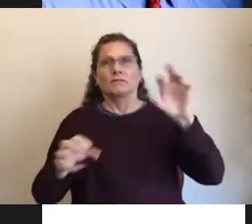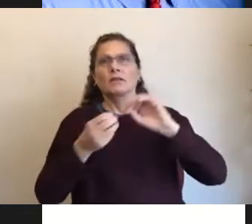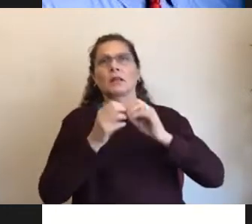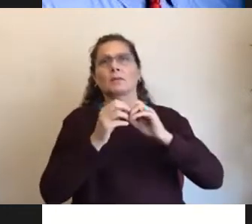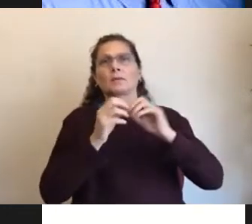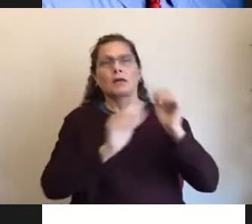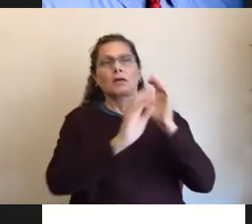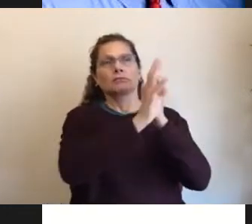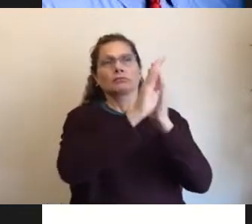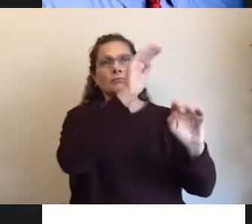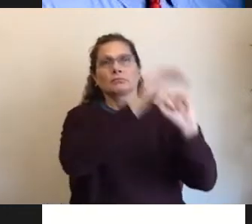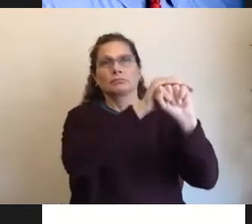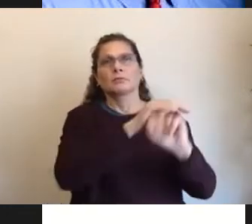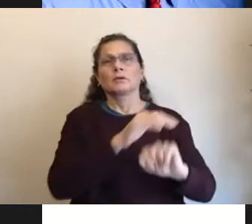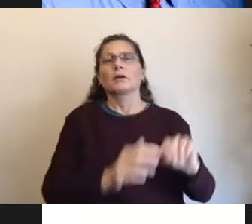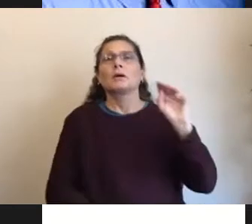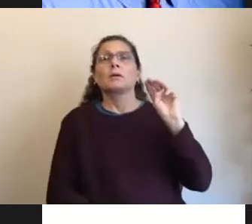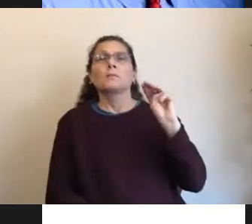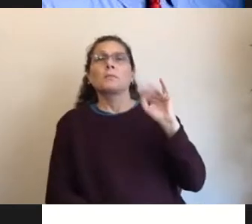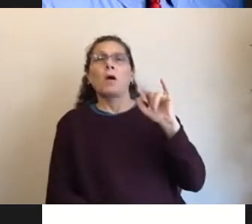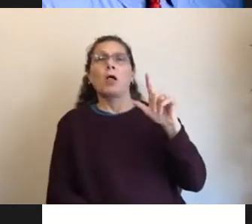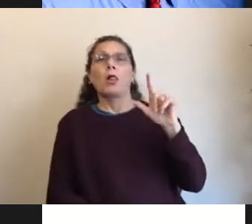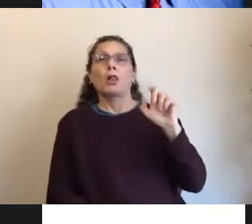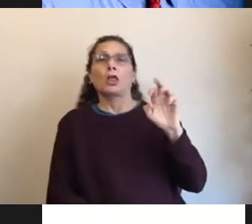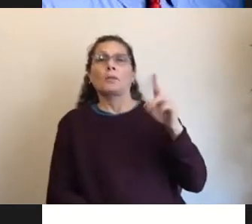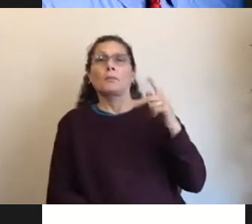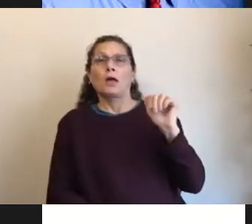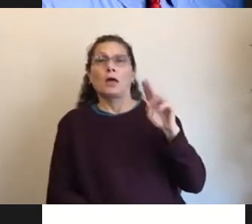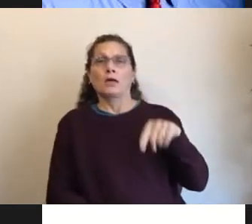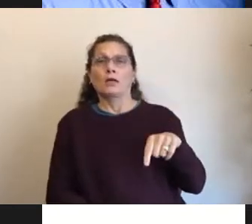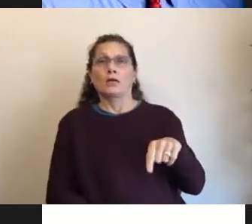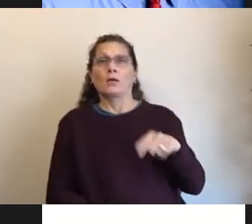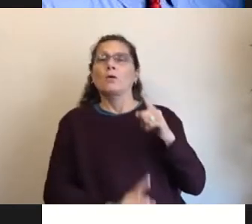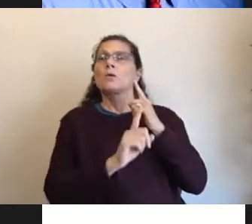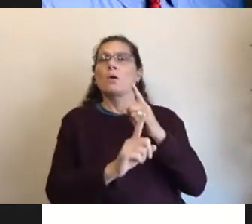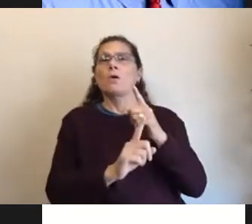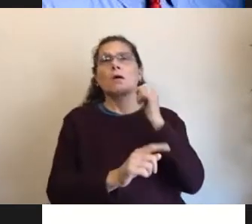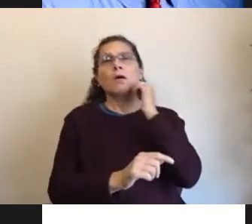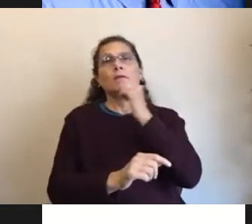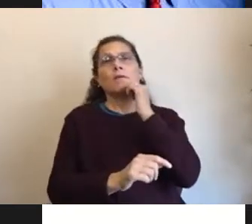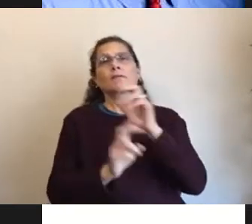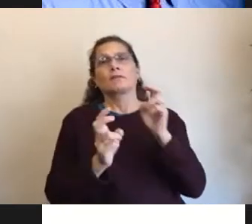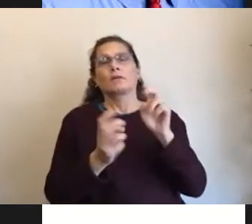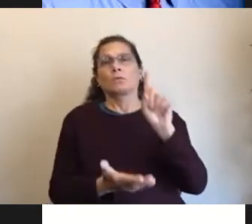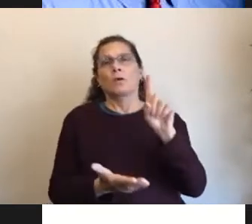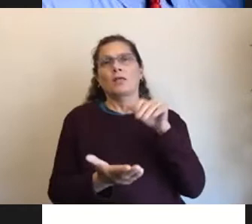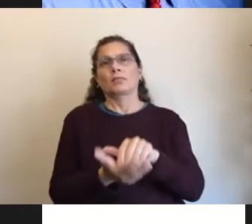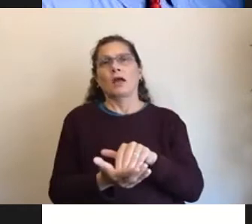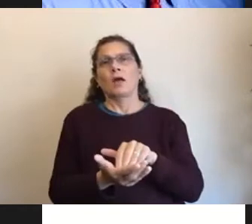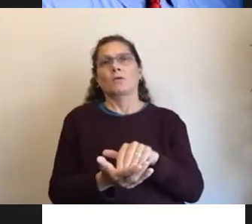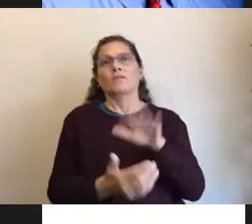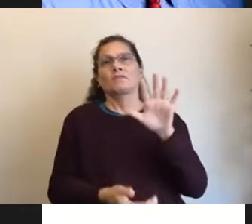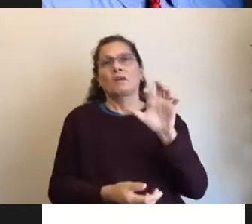originally designed to do 1,500 to 200 tests. They are, 1,500 to 2,000 tests. And we